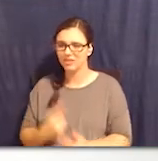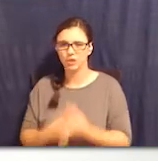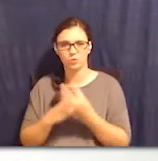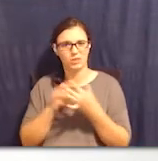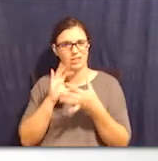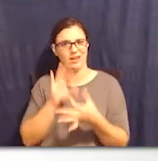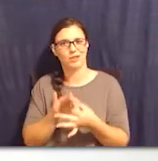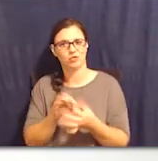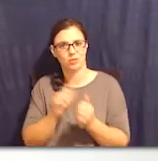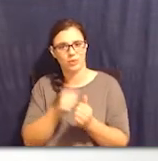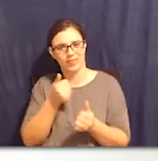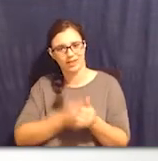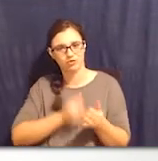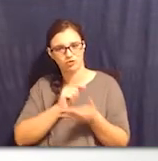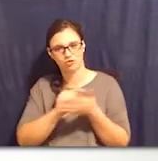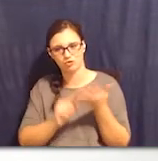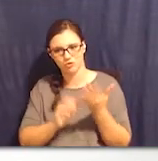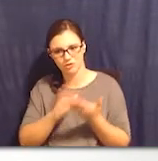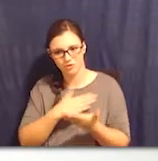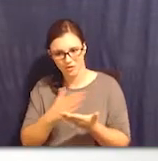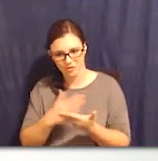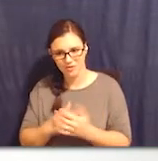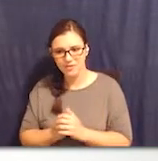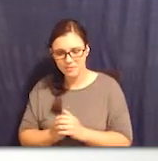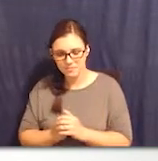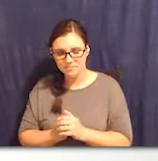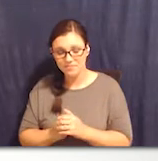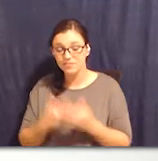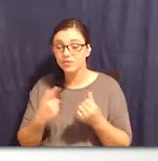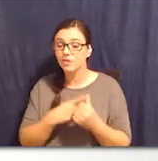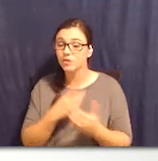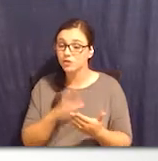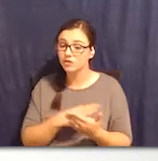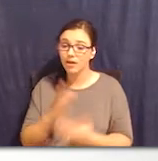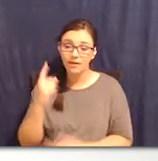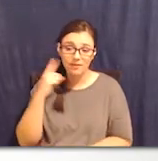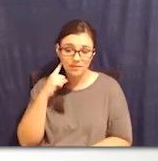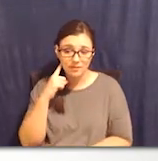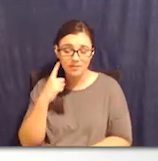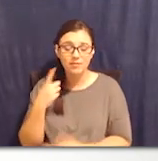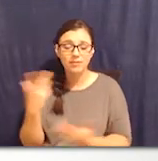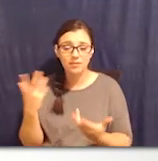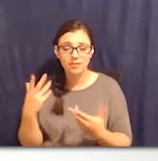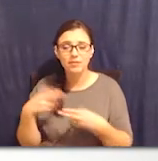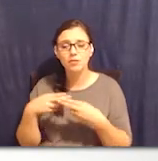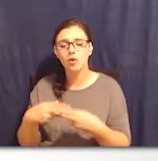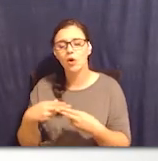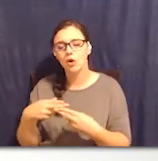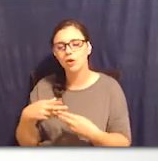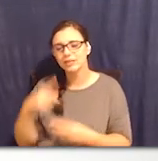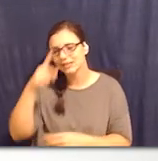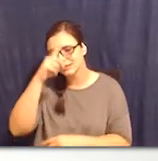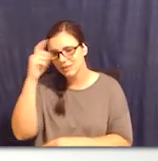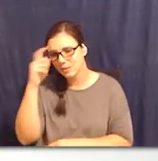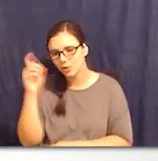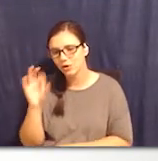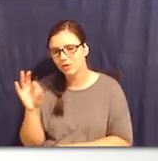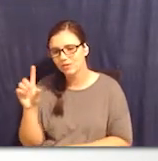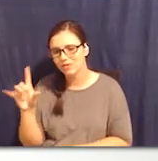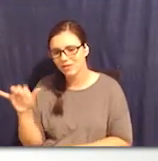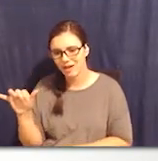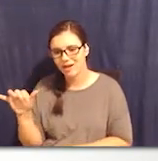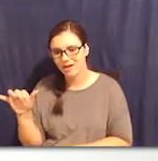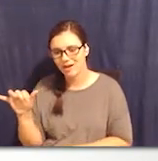because I feel that I have a unique connection to each one of them. The first song you will hear is